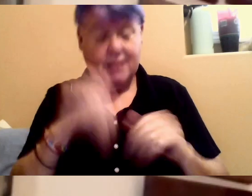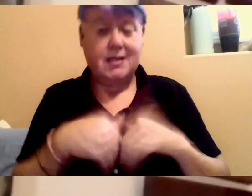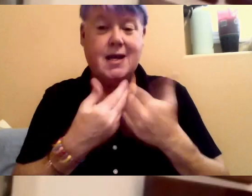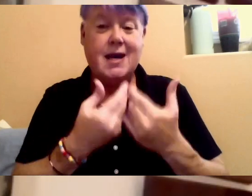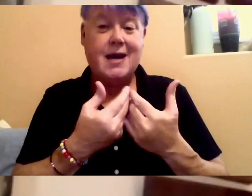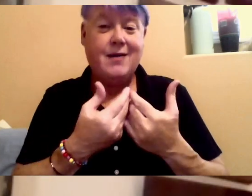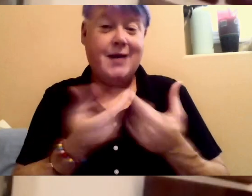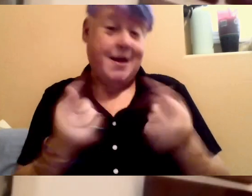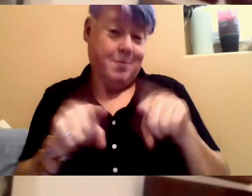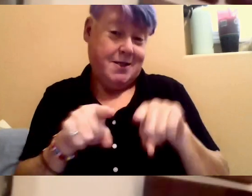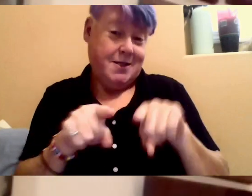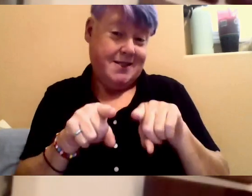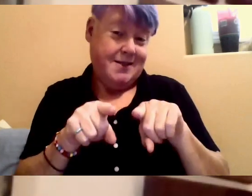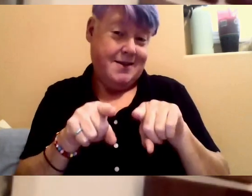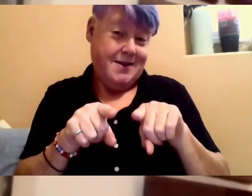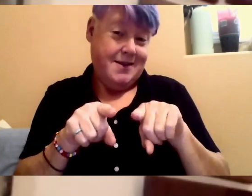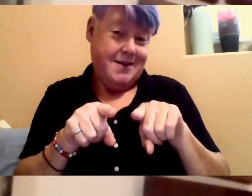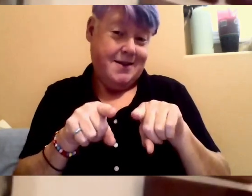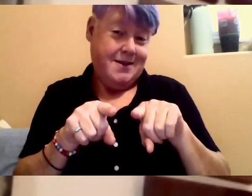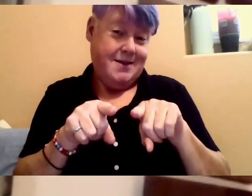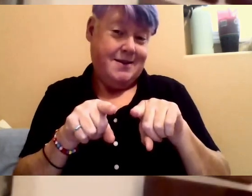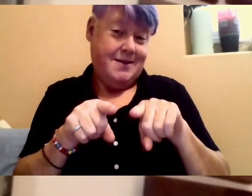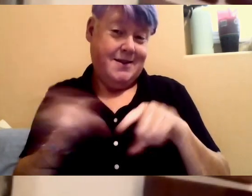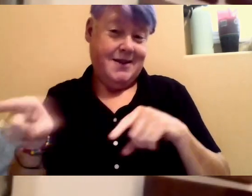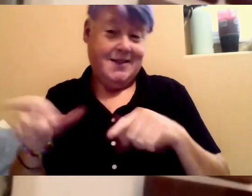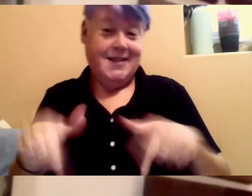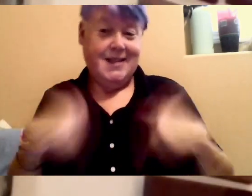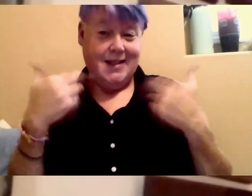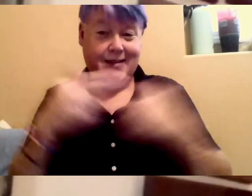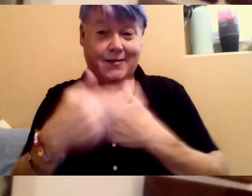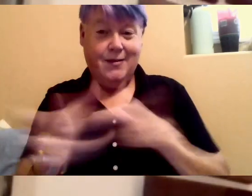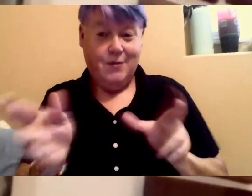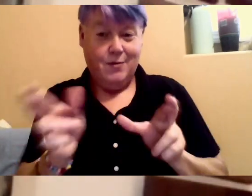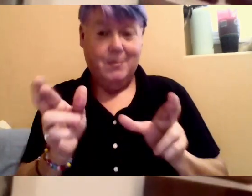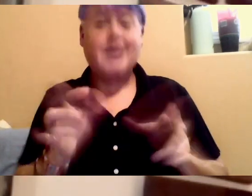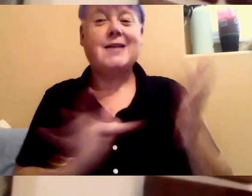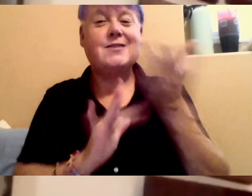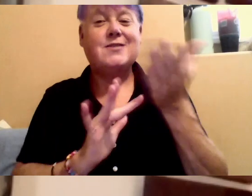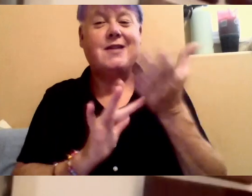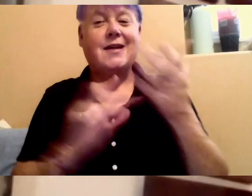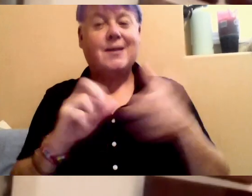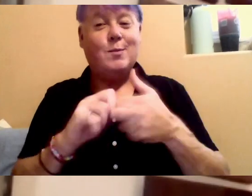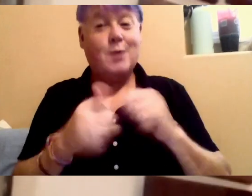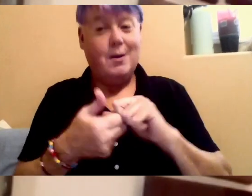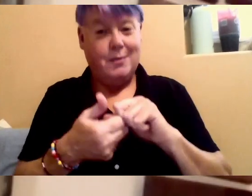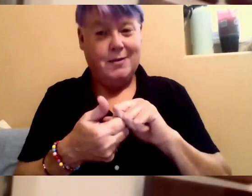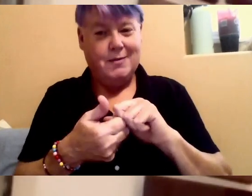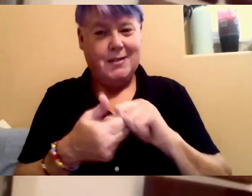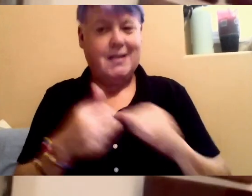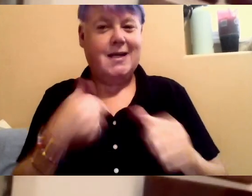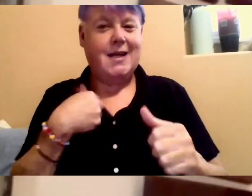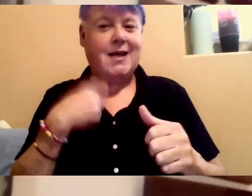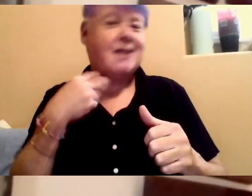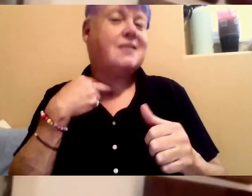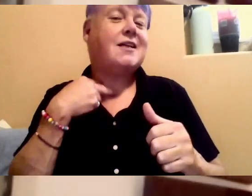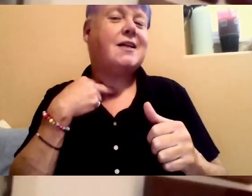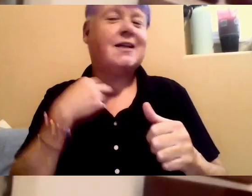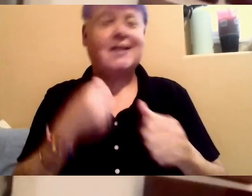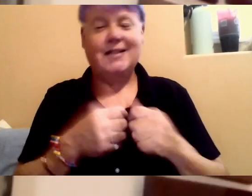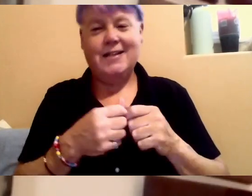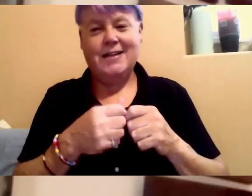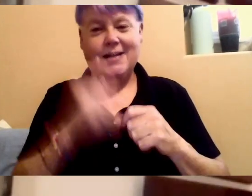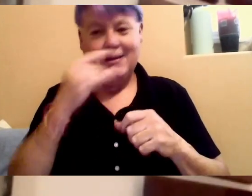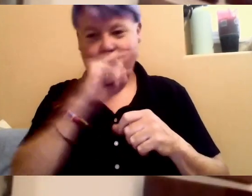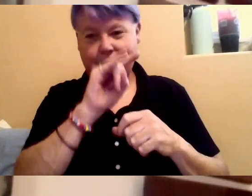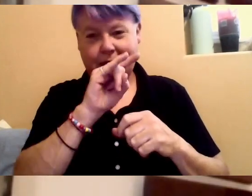And he's in the living room here in case of technical problems. And I got stuck. So my kids and